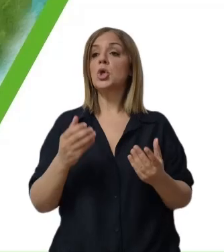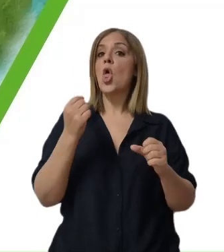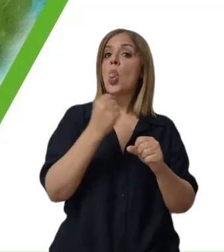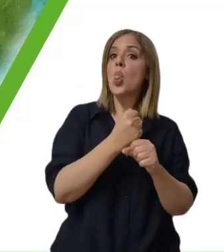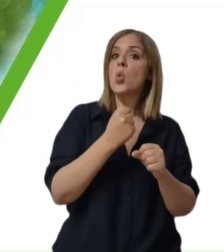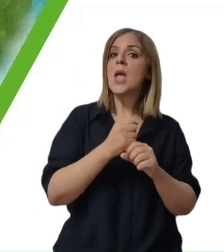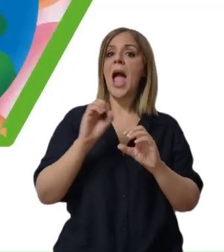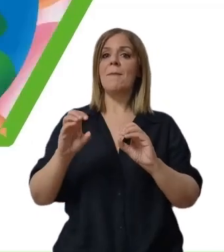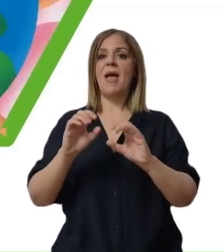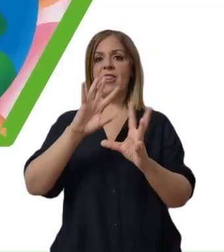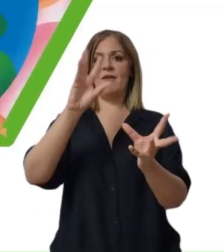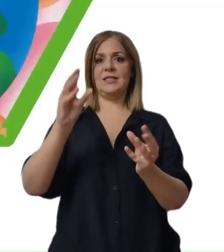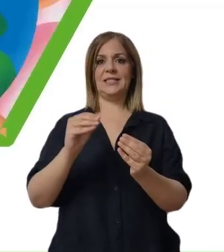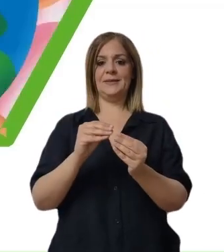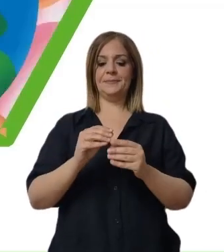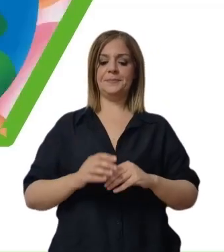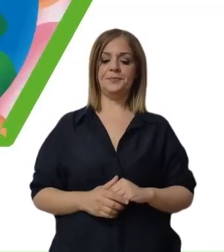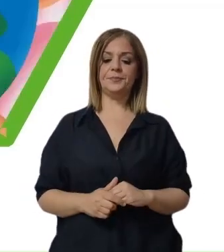vocational.